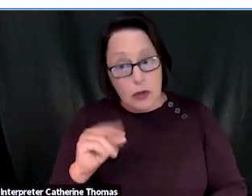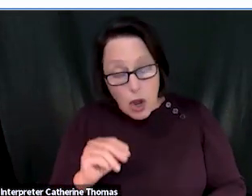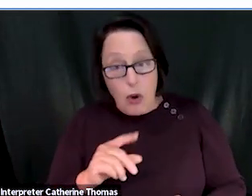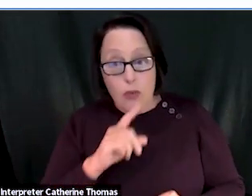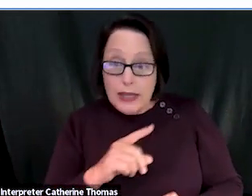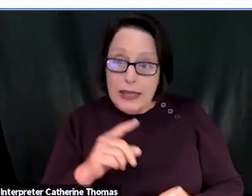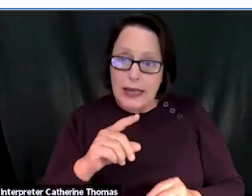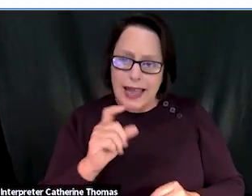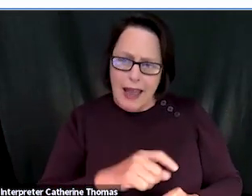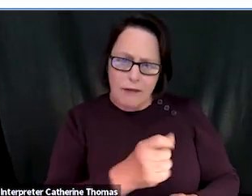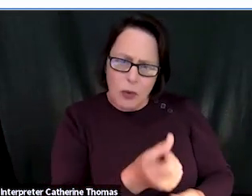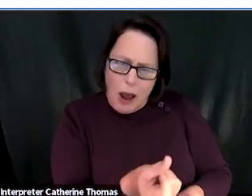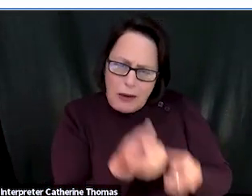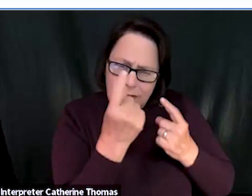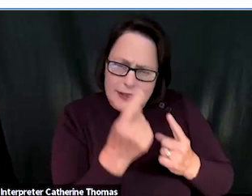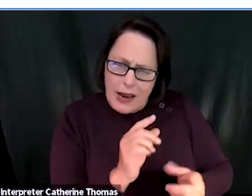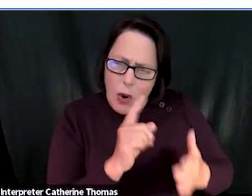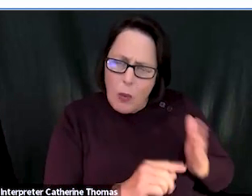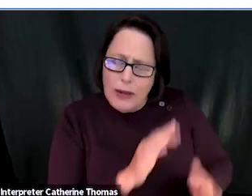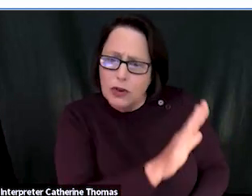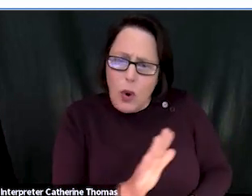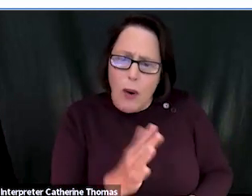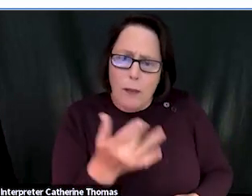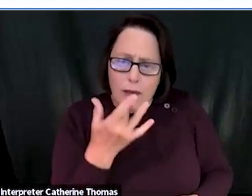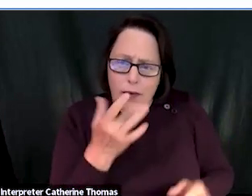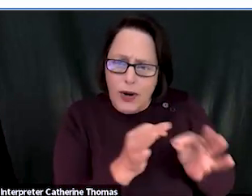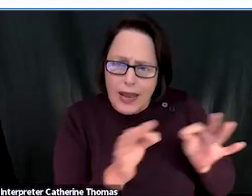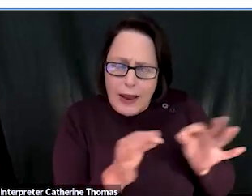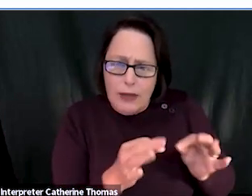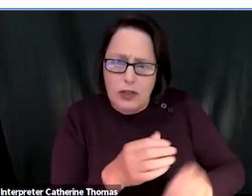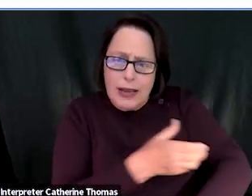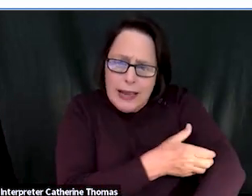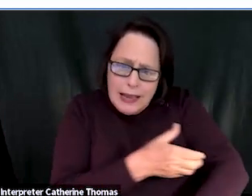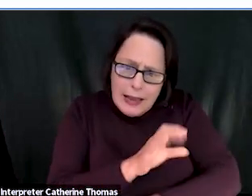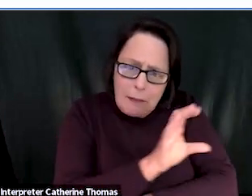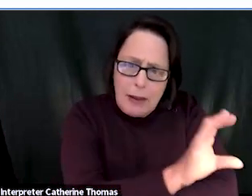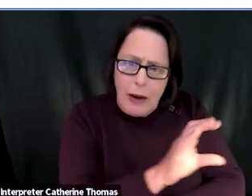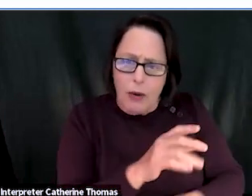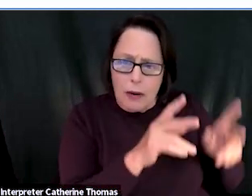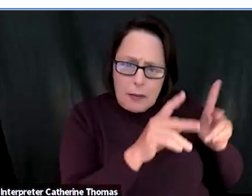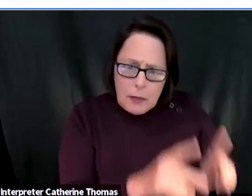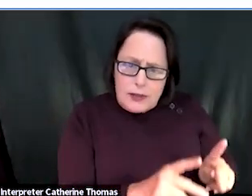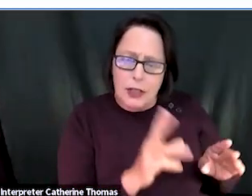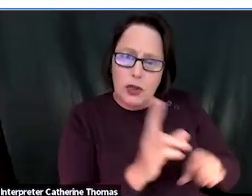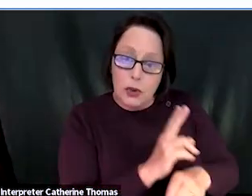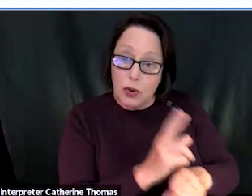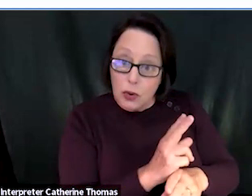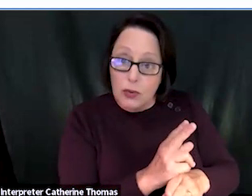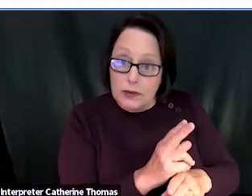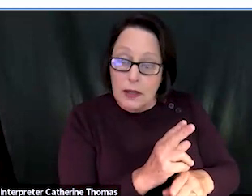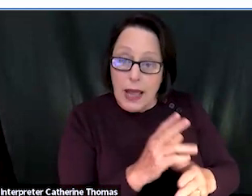preferred language and empowering that individual to use and